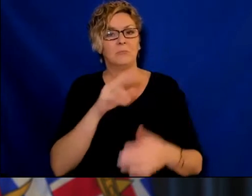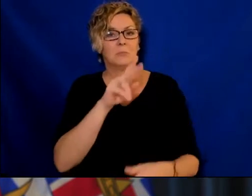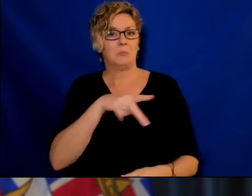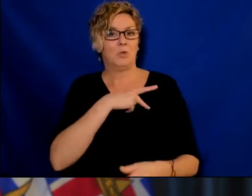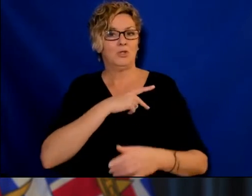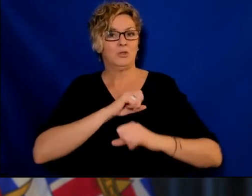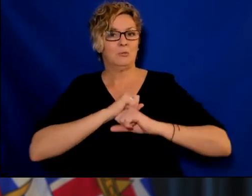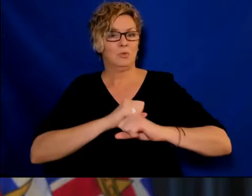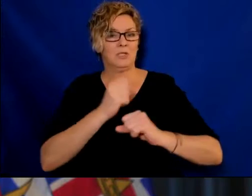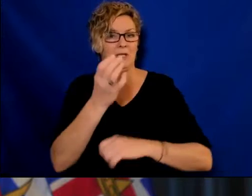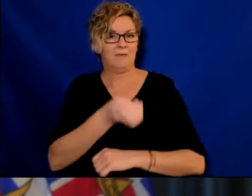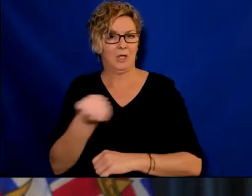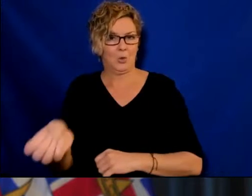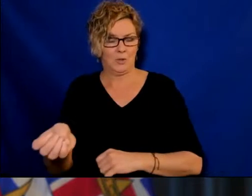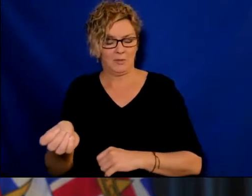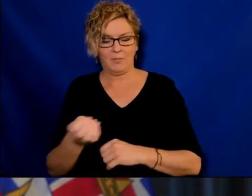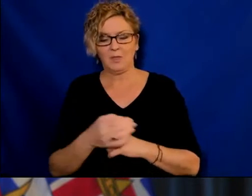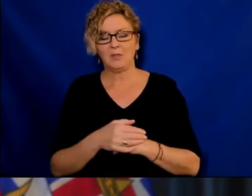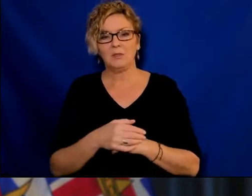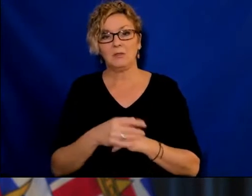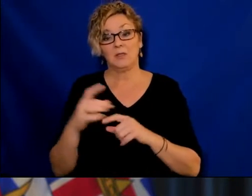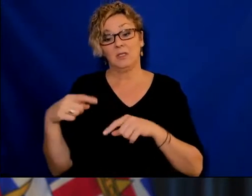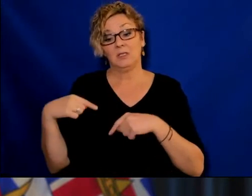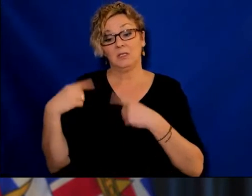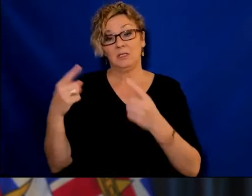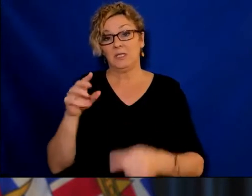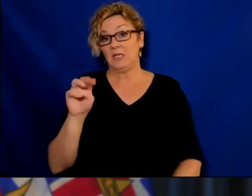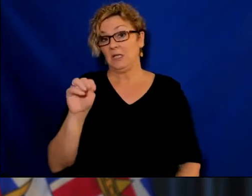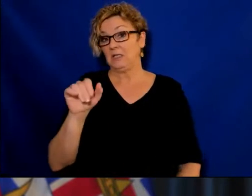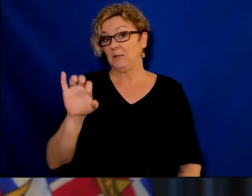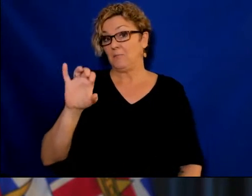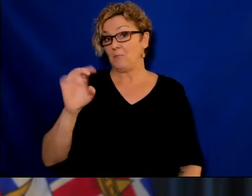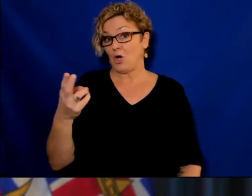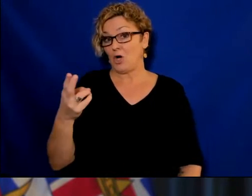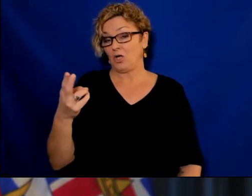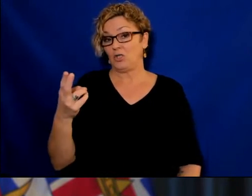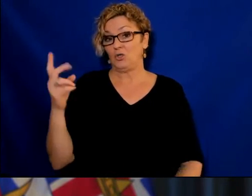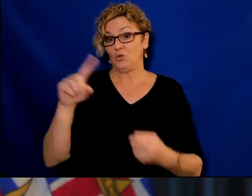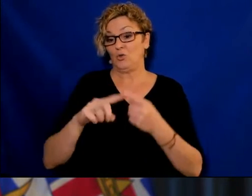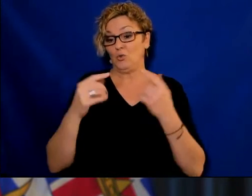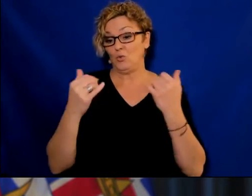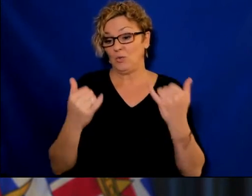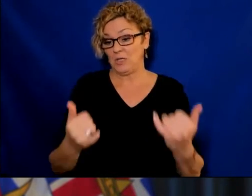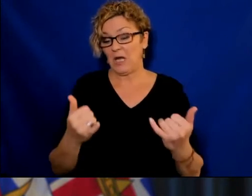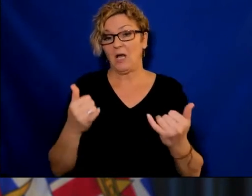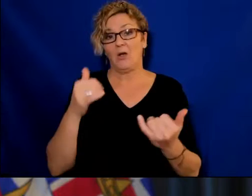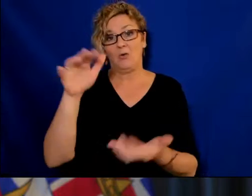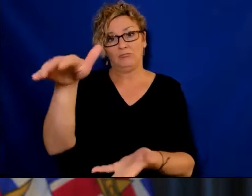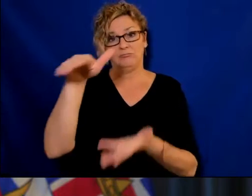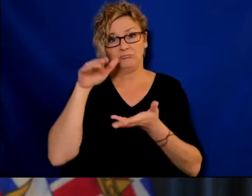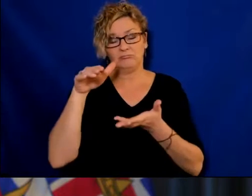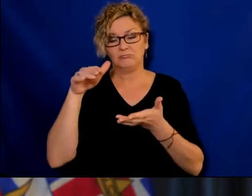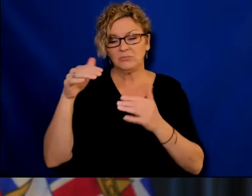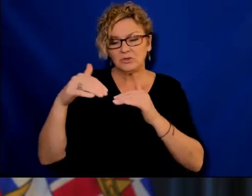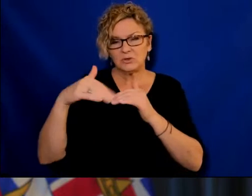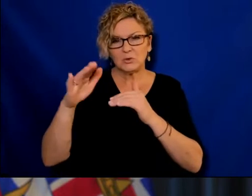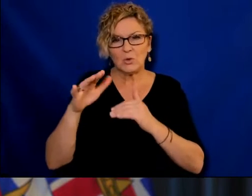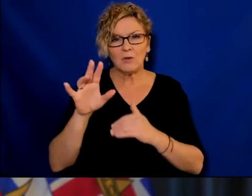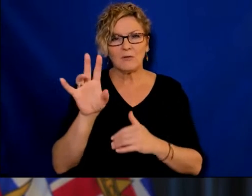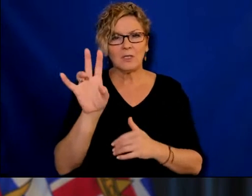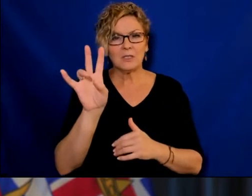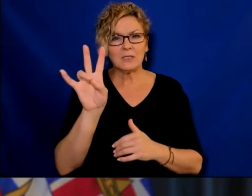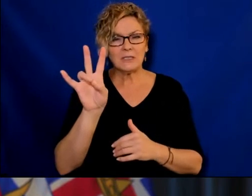BC. As you know, since March to Monday, November 9th, when we last reported, just over 7,400,000